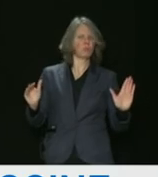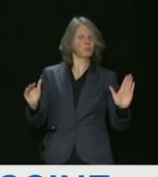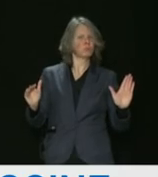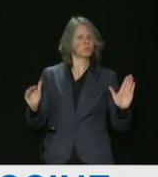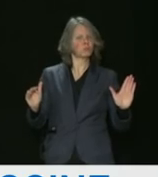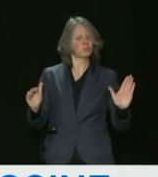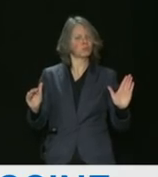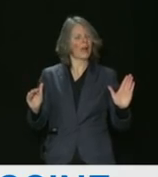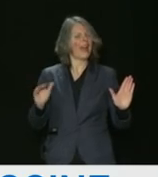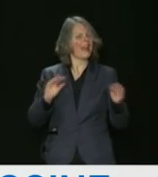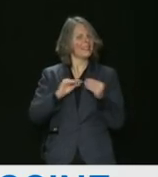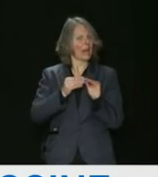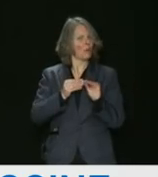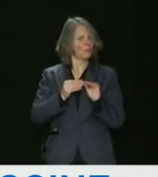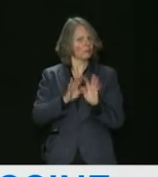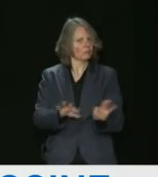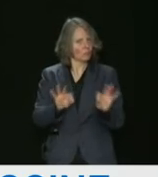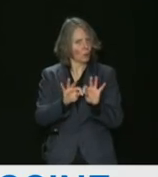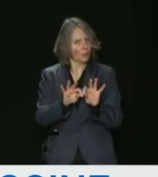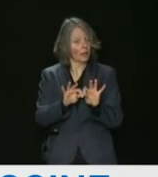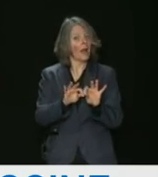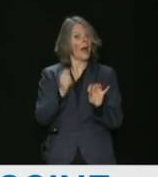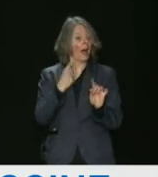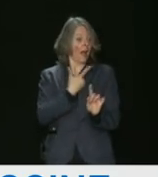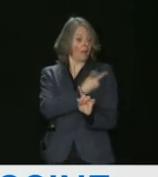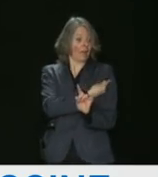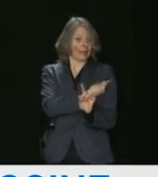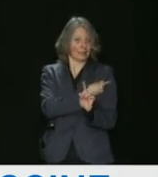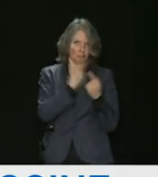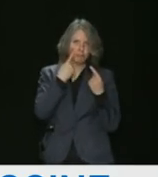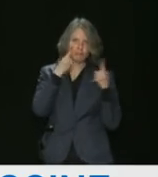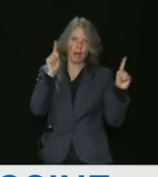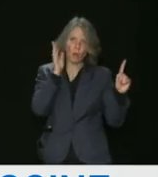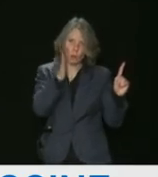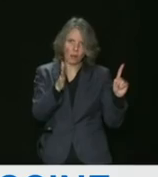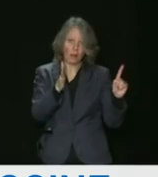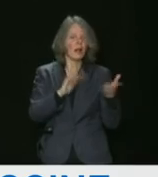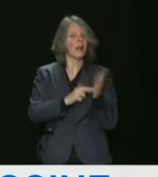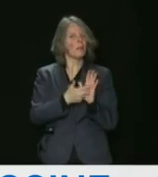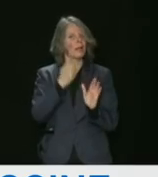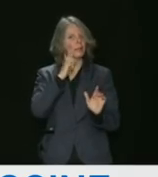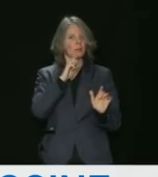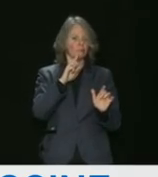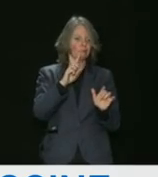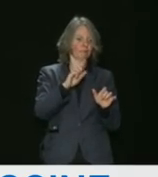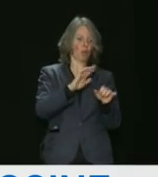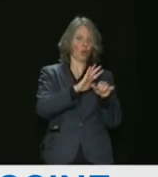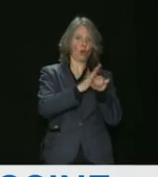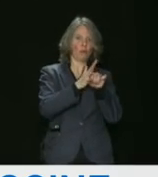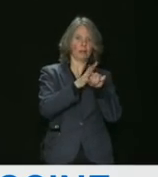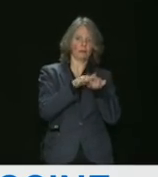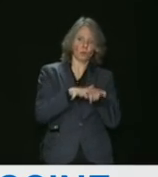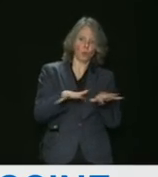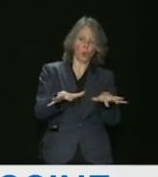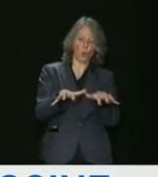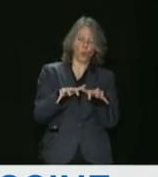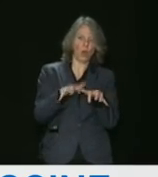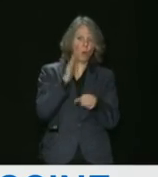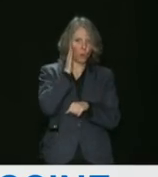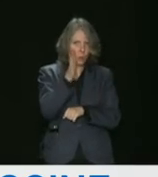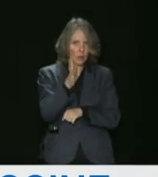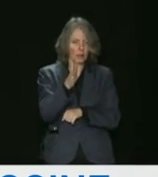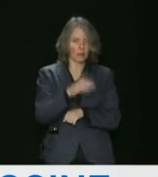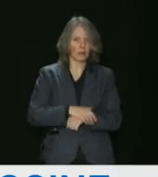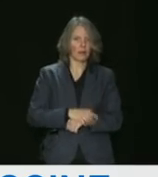perspective. All the vaccines are effective. All vaccines will help Canadians to fight the pandemic. And the